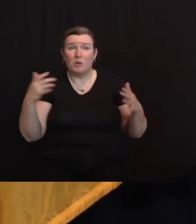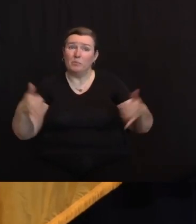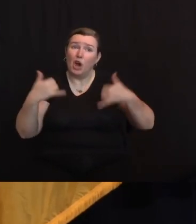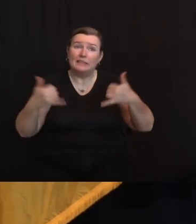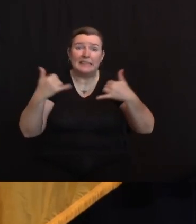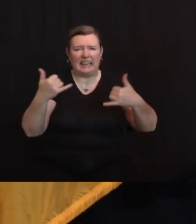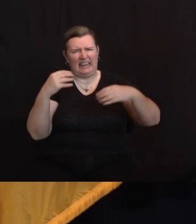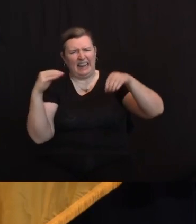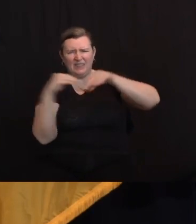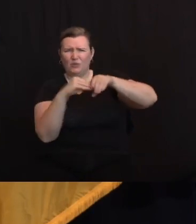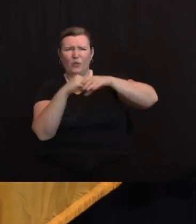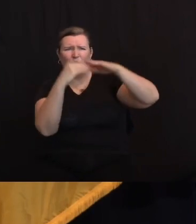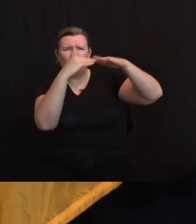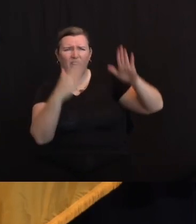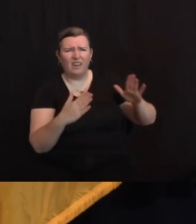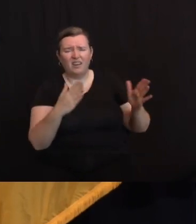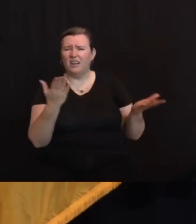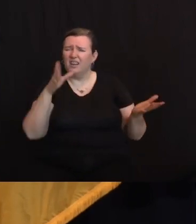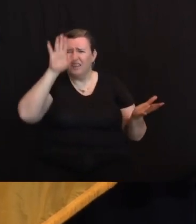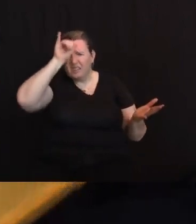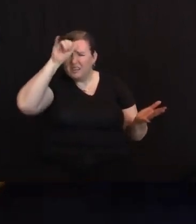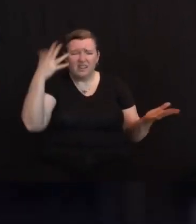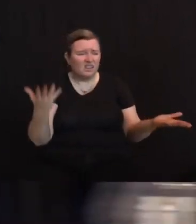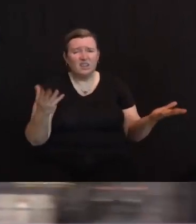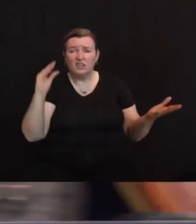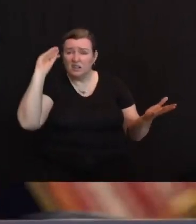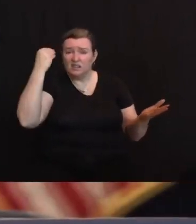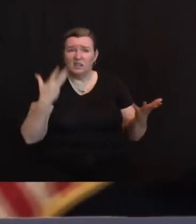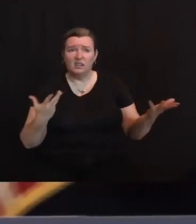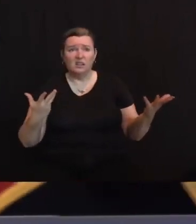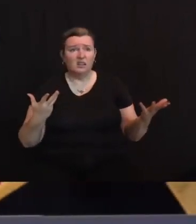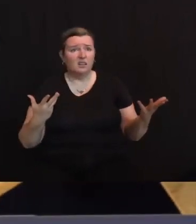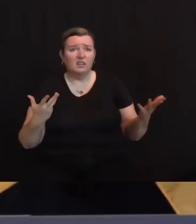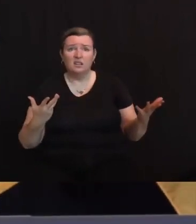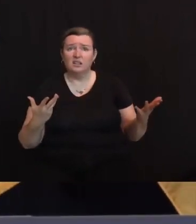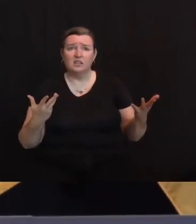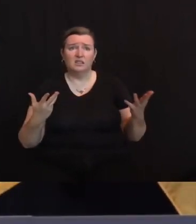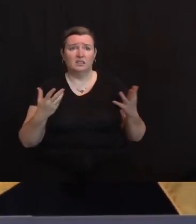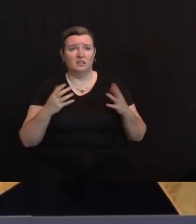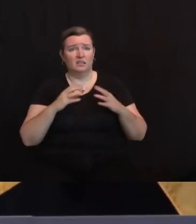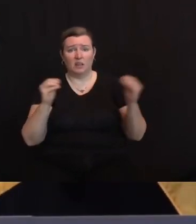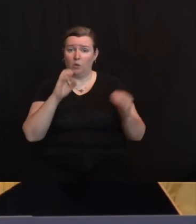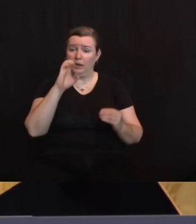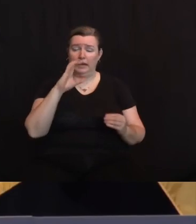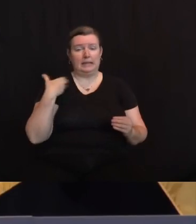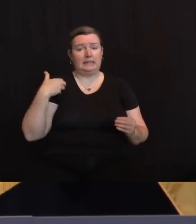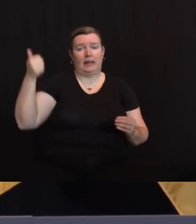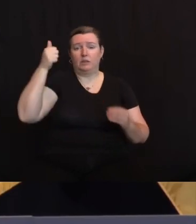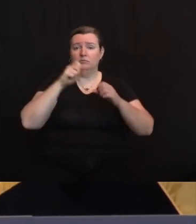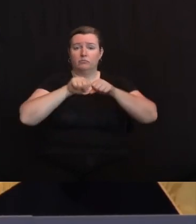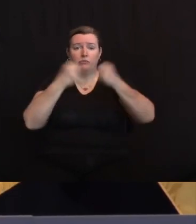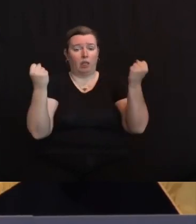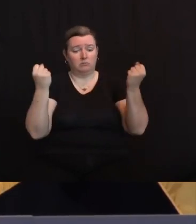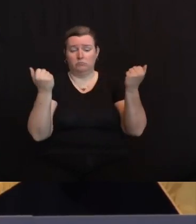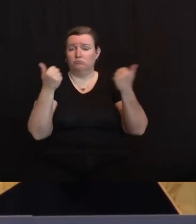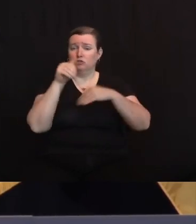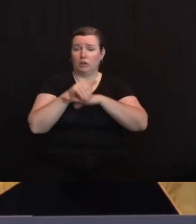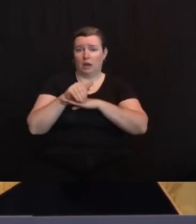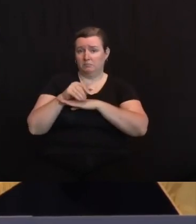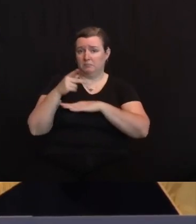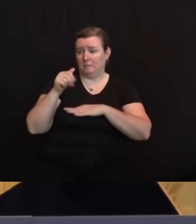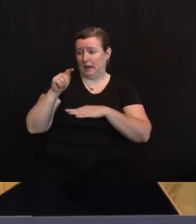on the compliance front of note on There COVID? wasn't. I was glad to note that there wasn't any EO violations reported last night, which was good